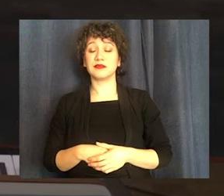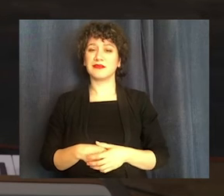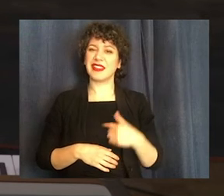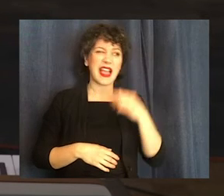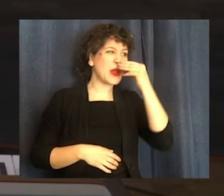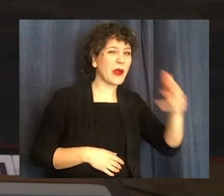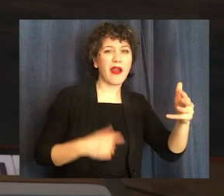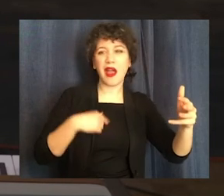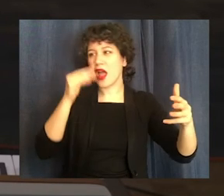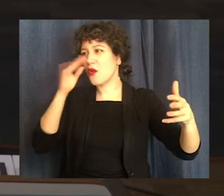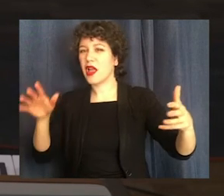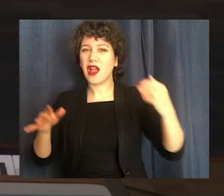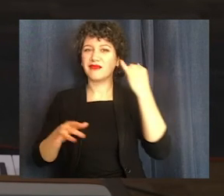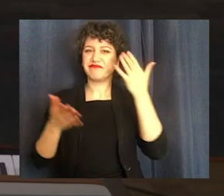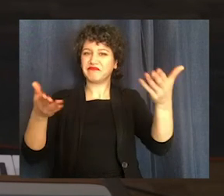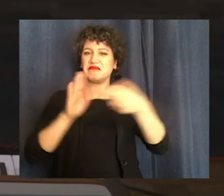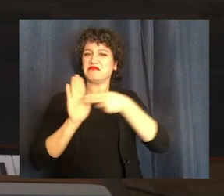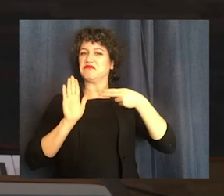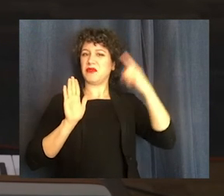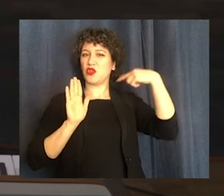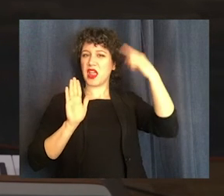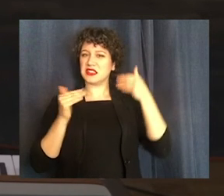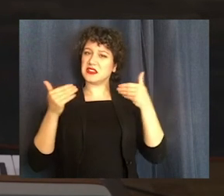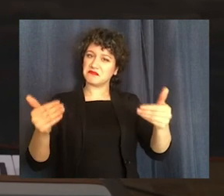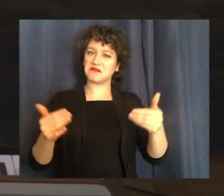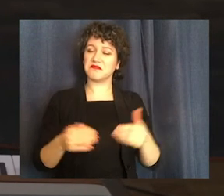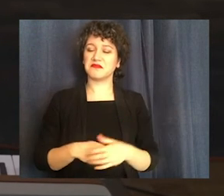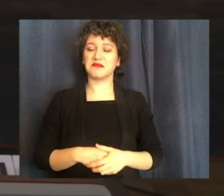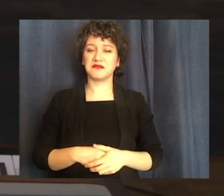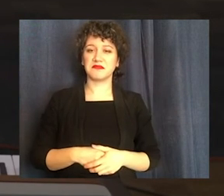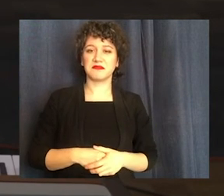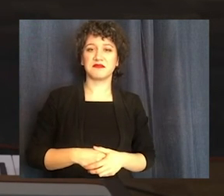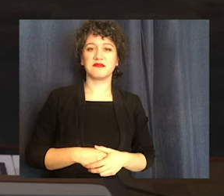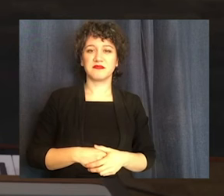We can live in a world that we design.